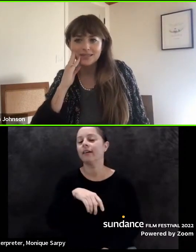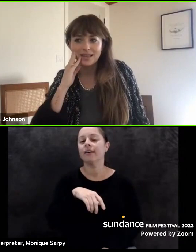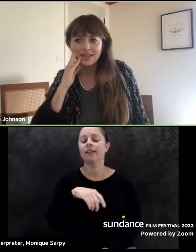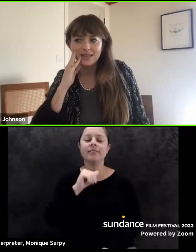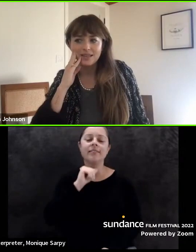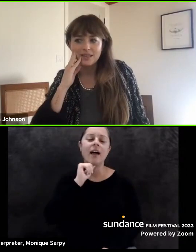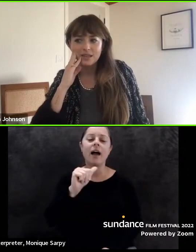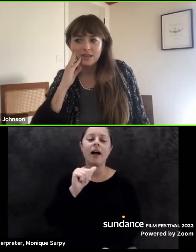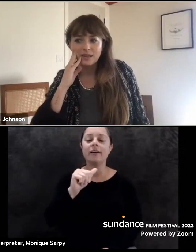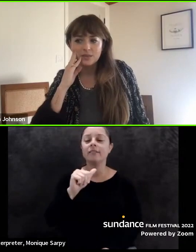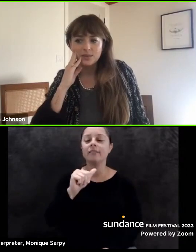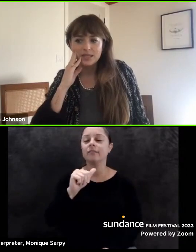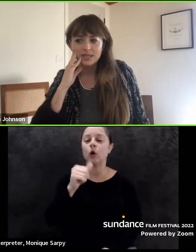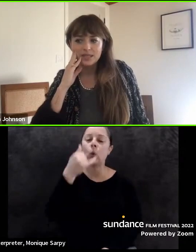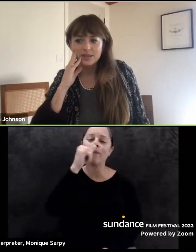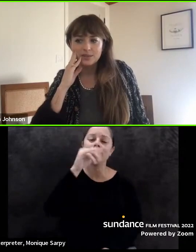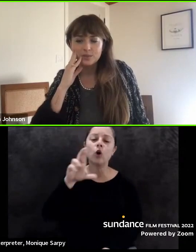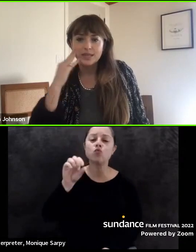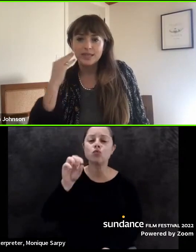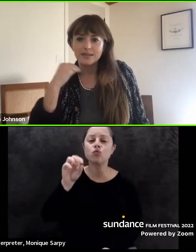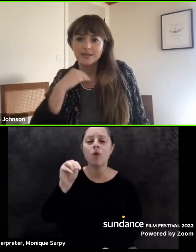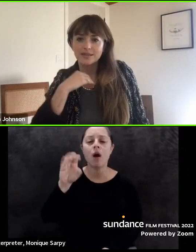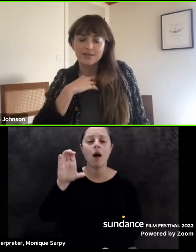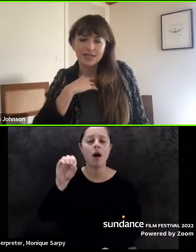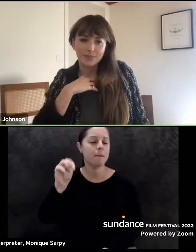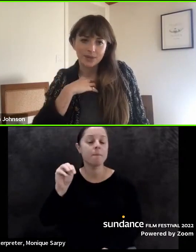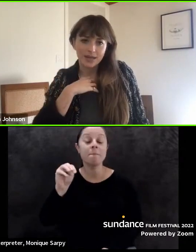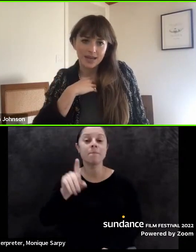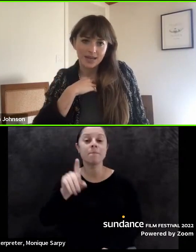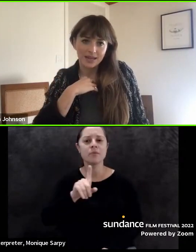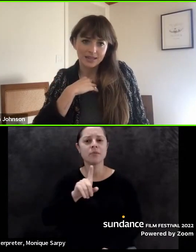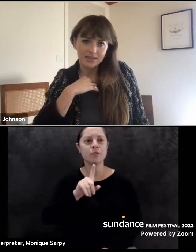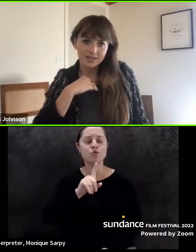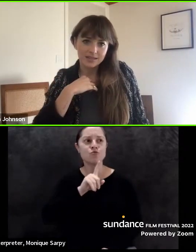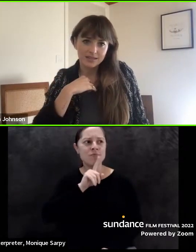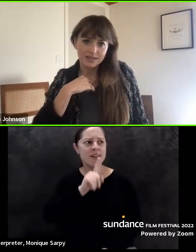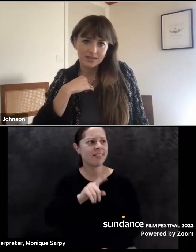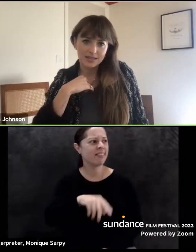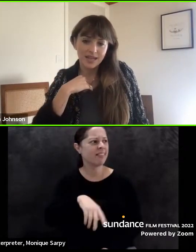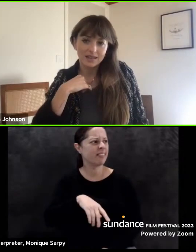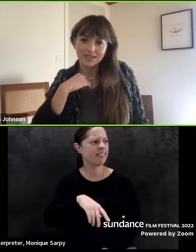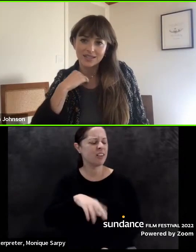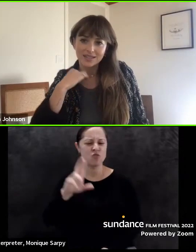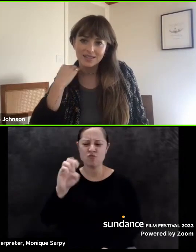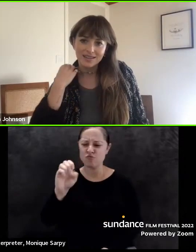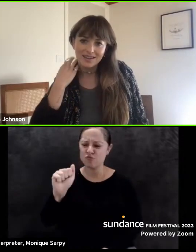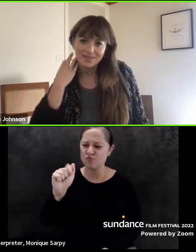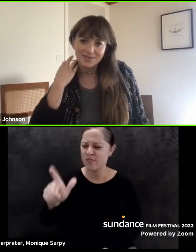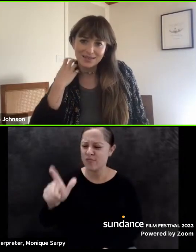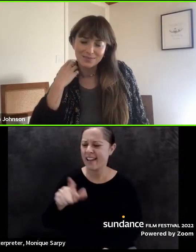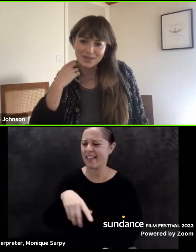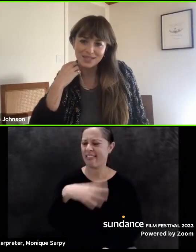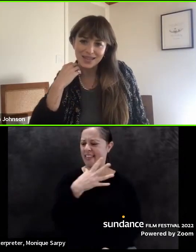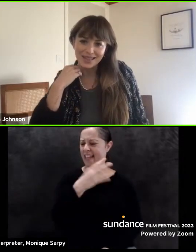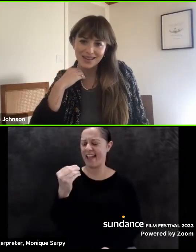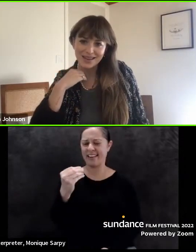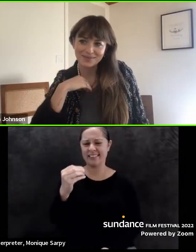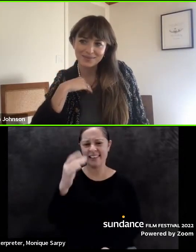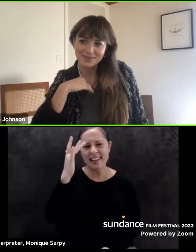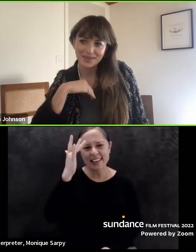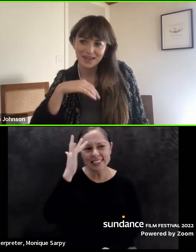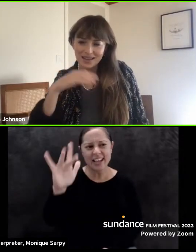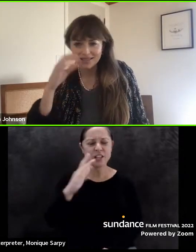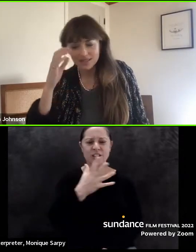rom-com. It's like really real and self-deprecating and intelligent. And I really appreciate